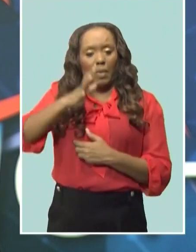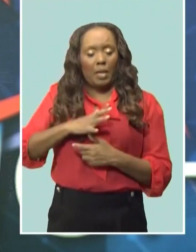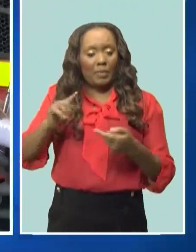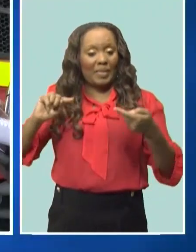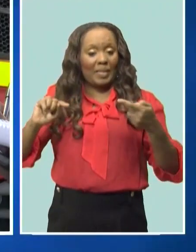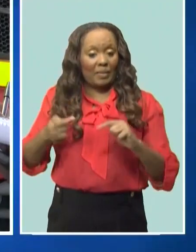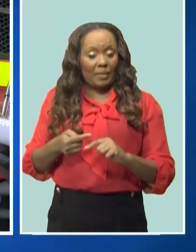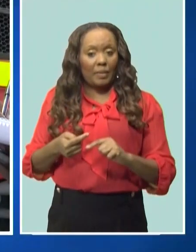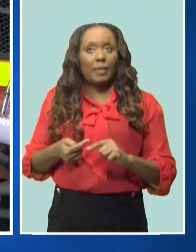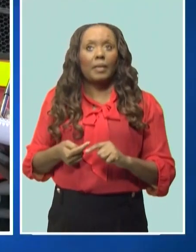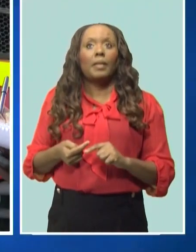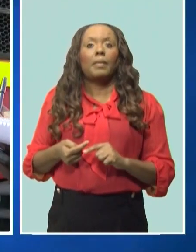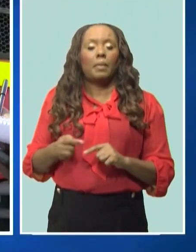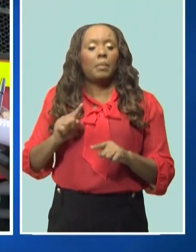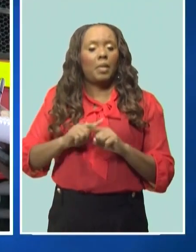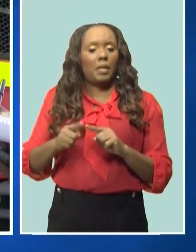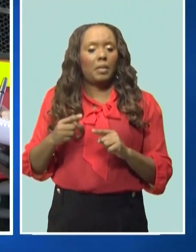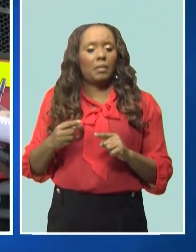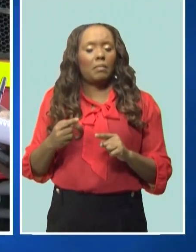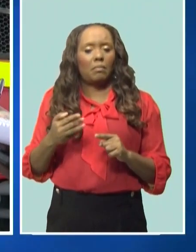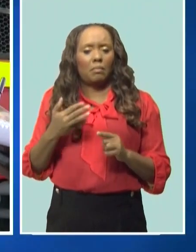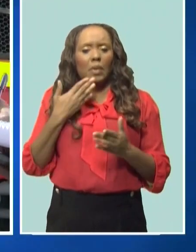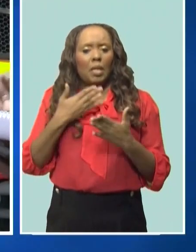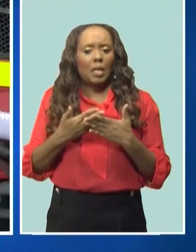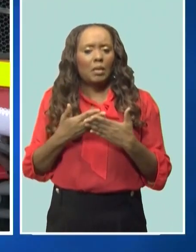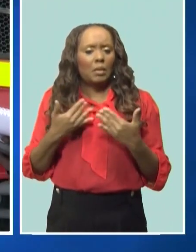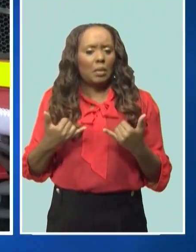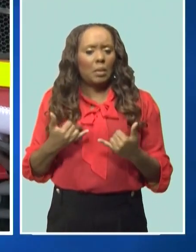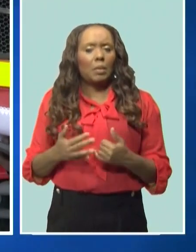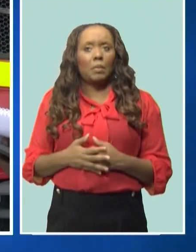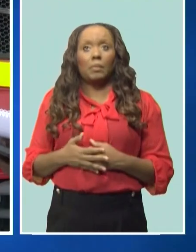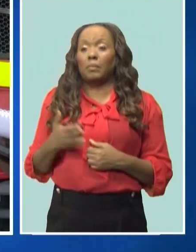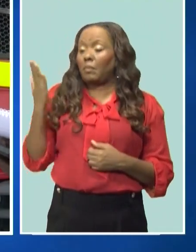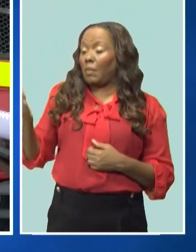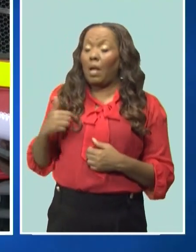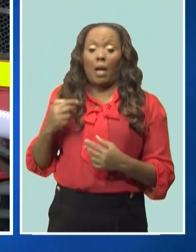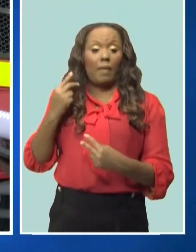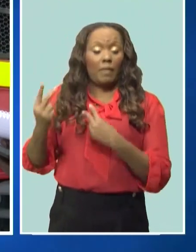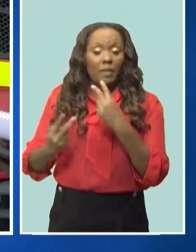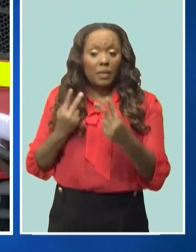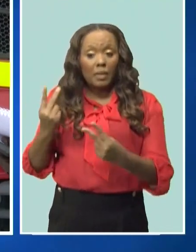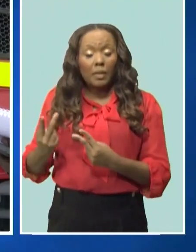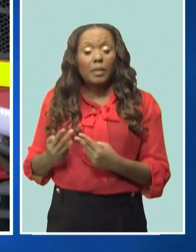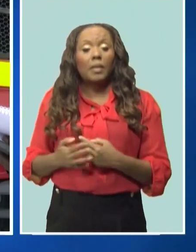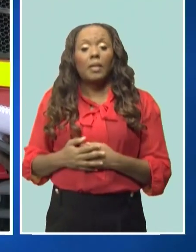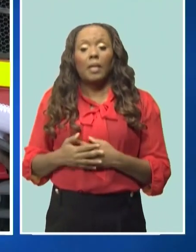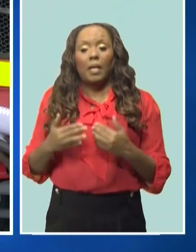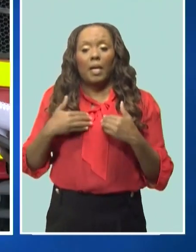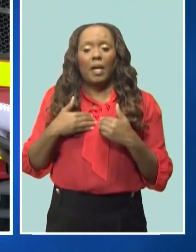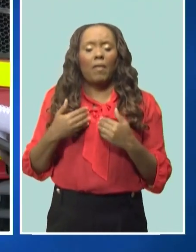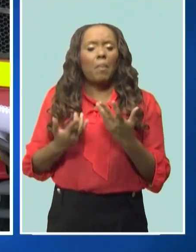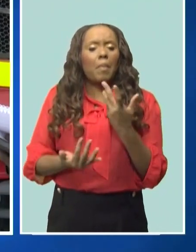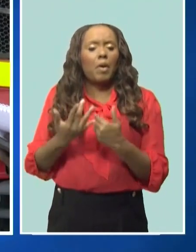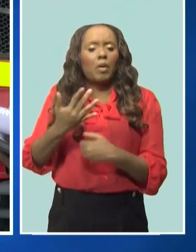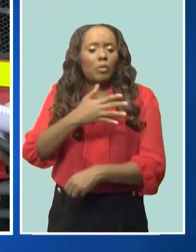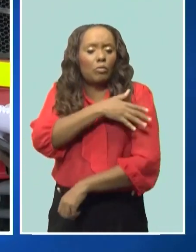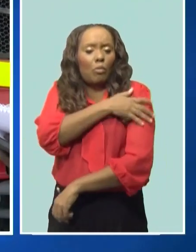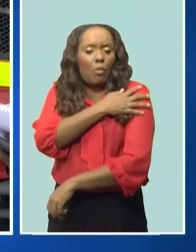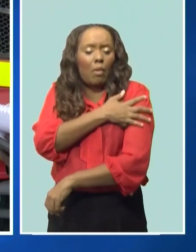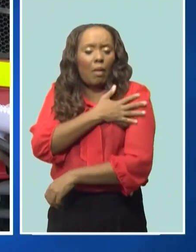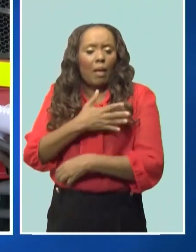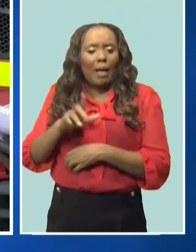I visited the officer. He has some burns on his shoulder and on his leg, so he's at home